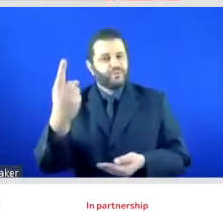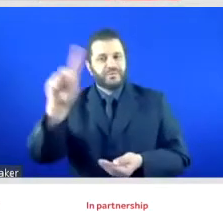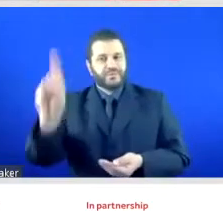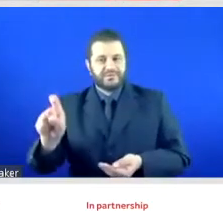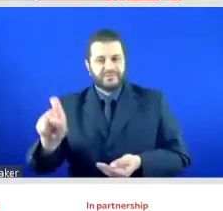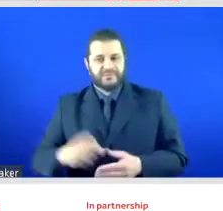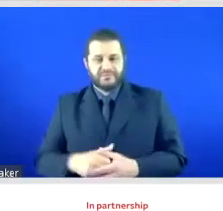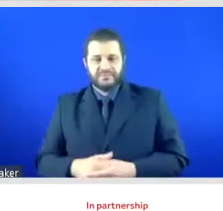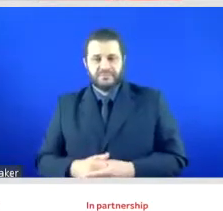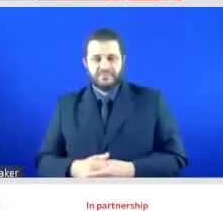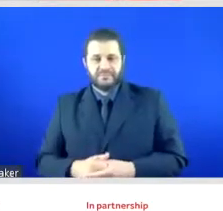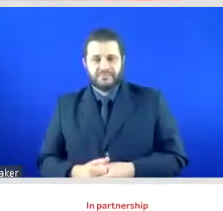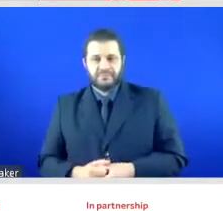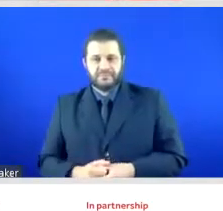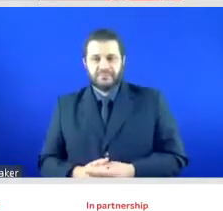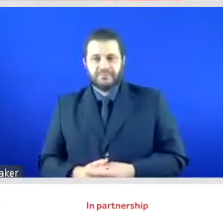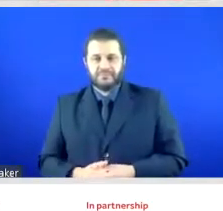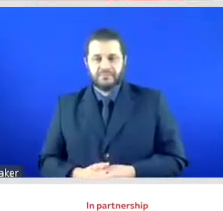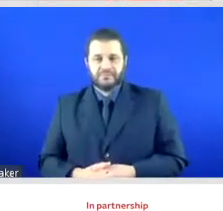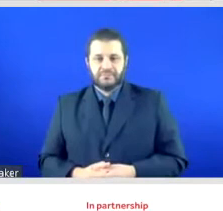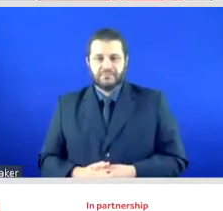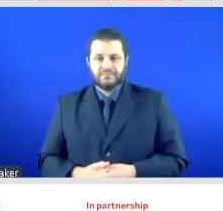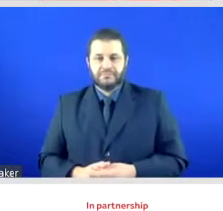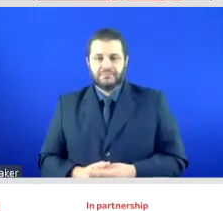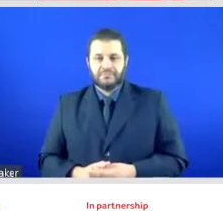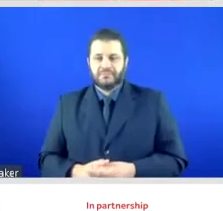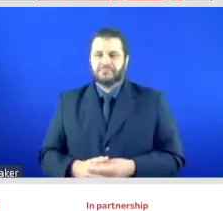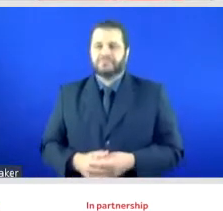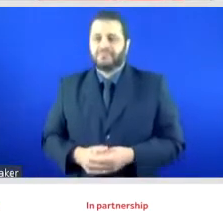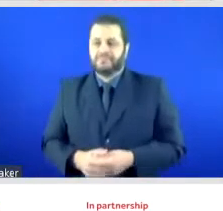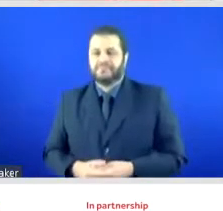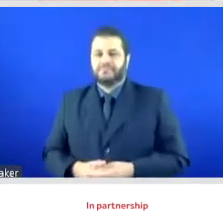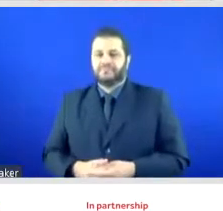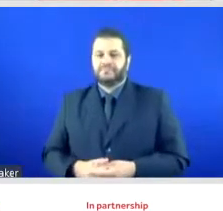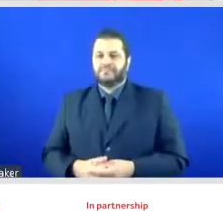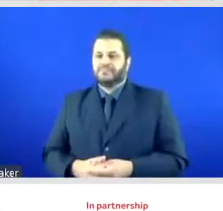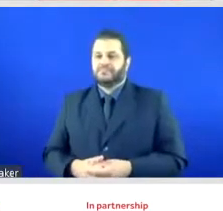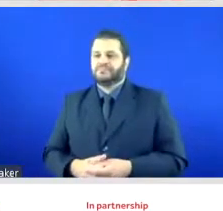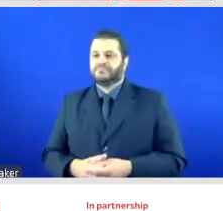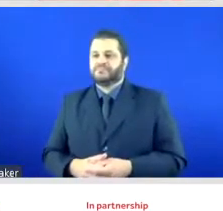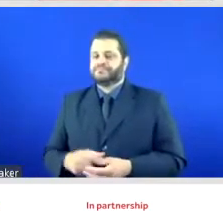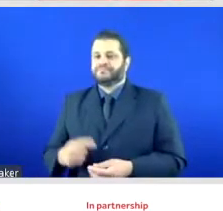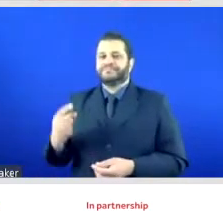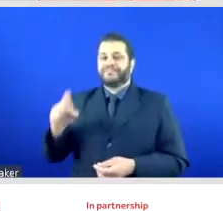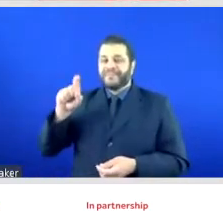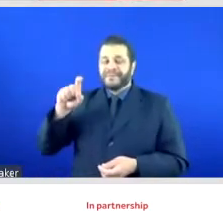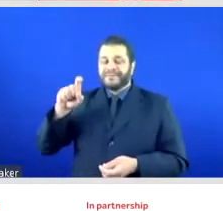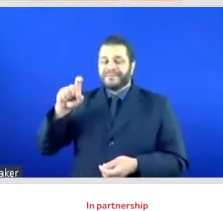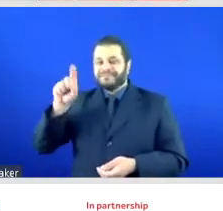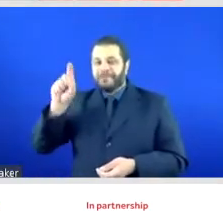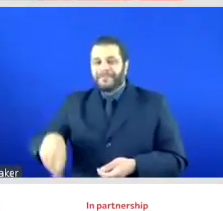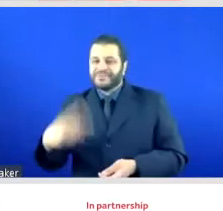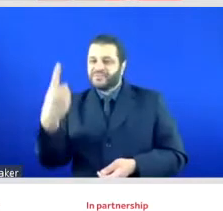at the table and which roles for each of us to play, from civil society, young